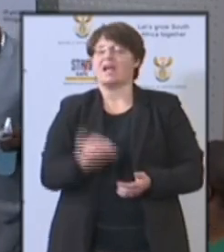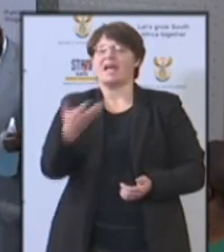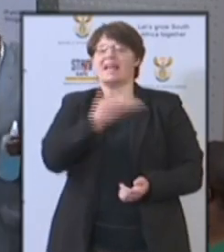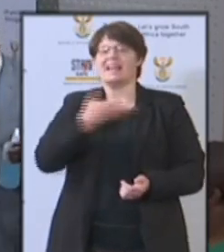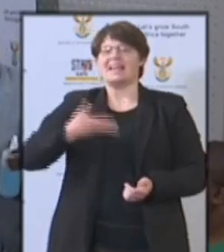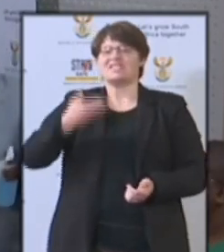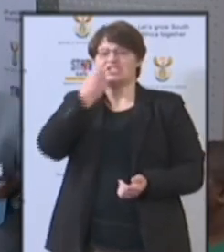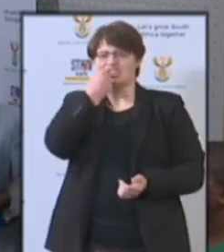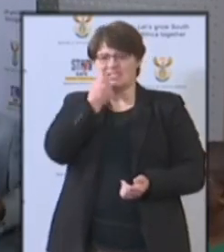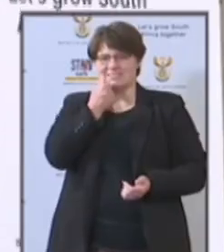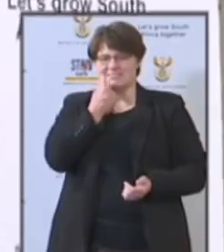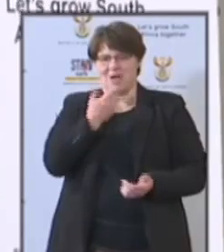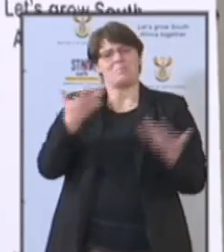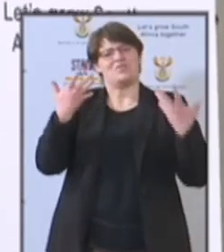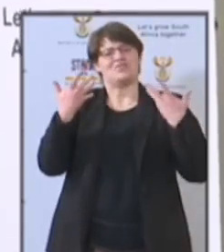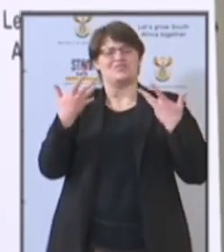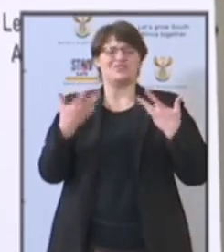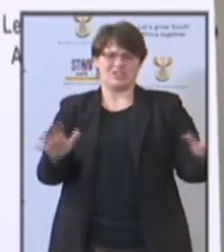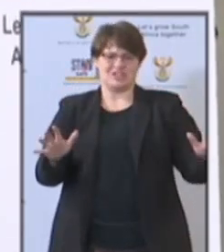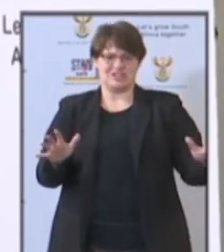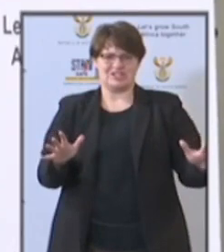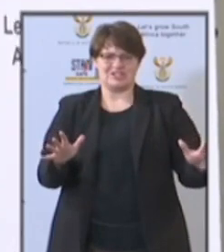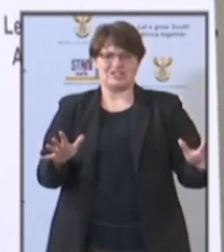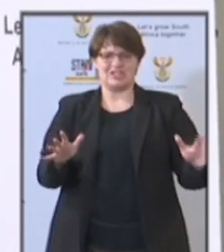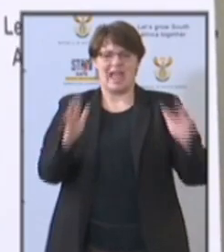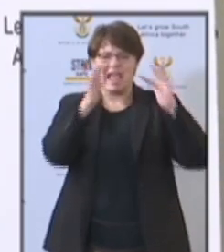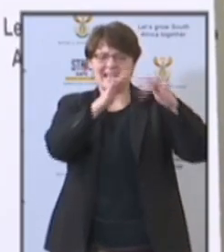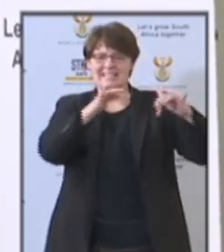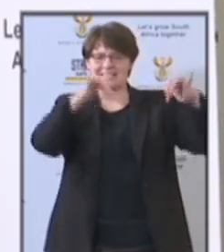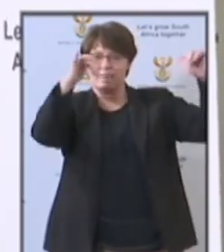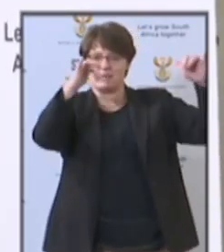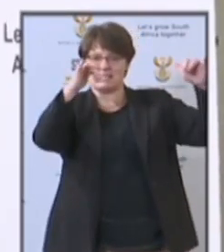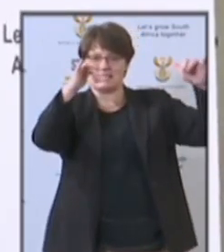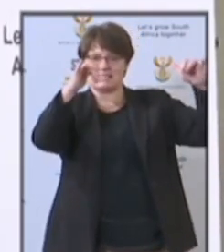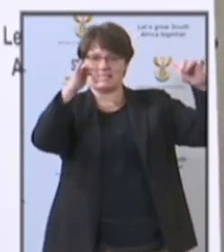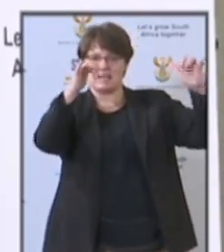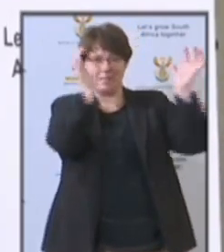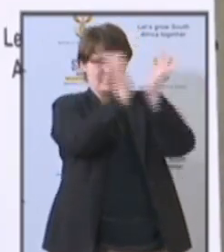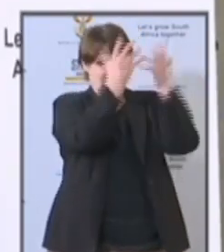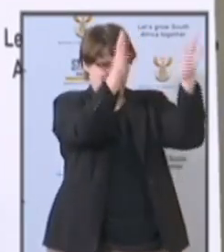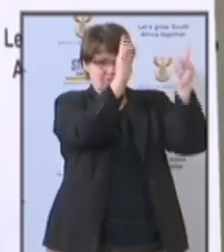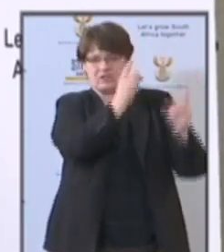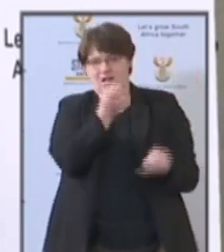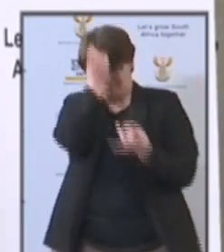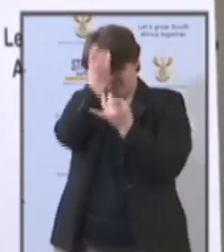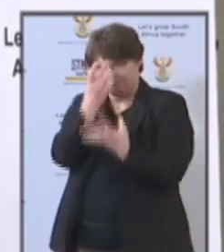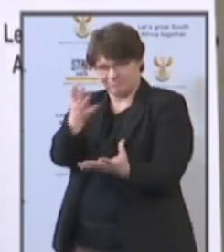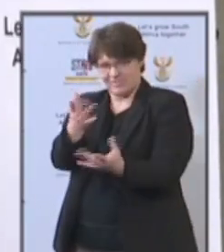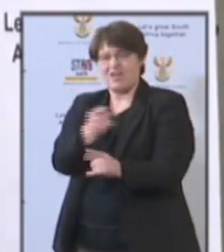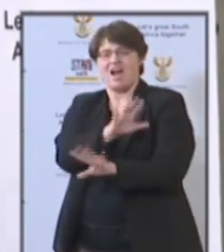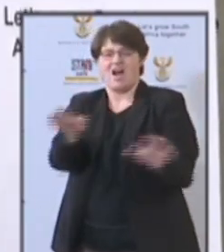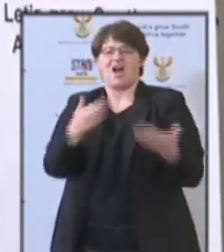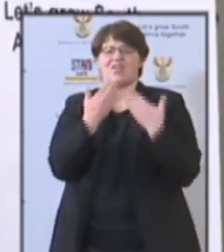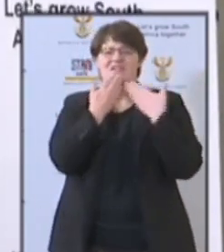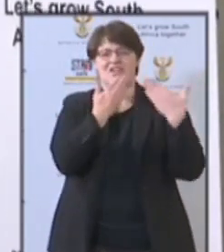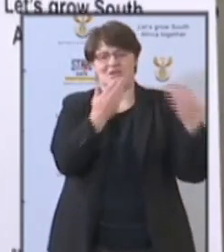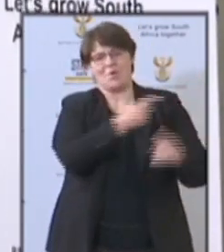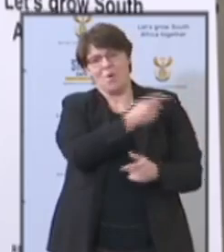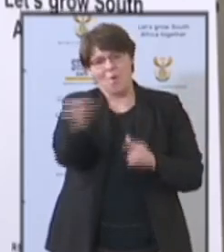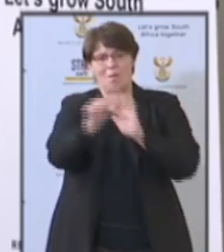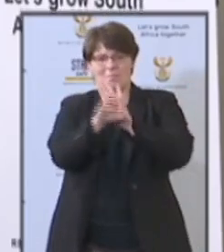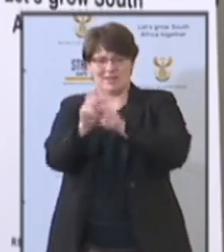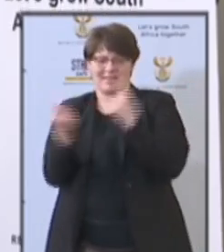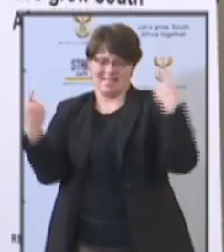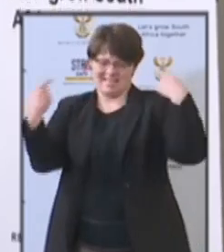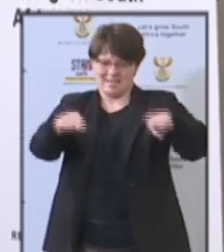Ladies and gentlemen, I think we've come to the end of the post-cabinet briefing. And thank you so much to all the media houses that managed